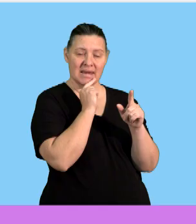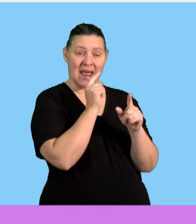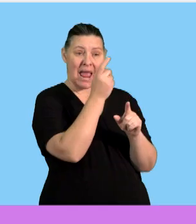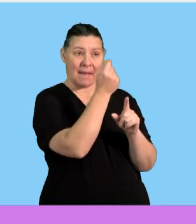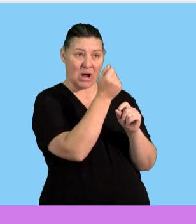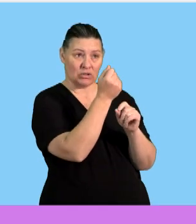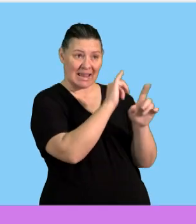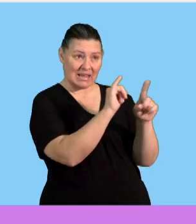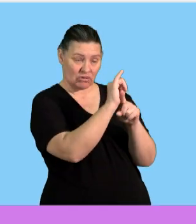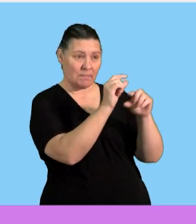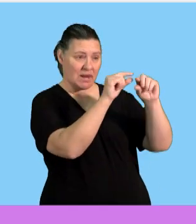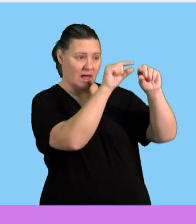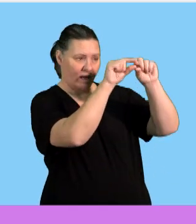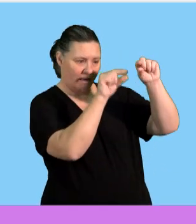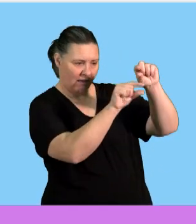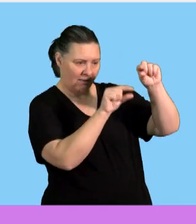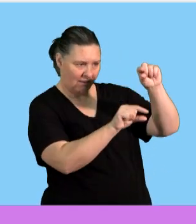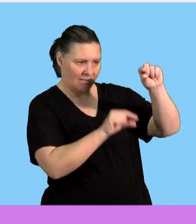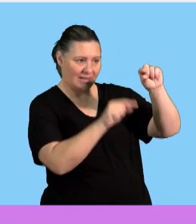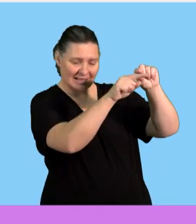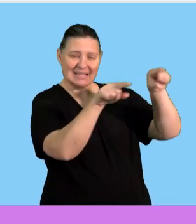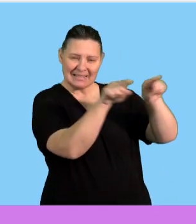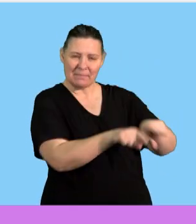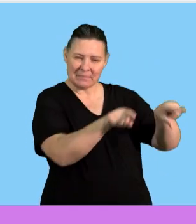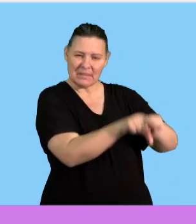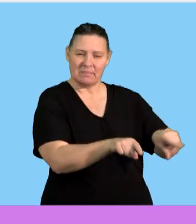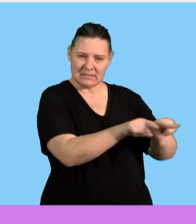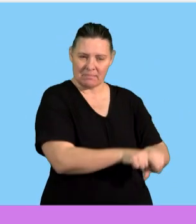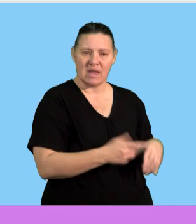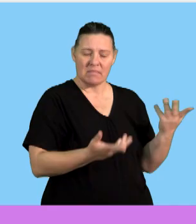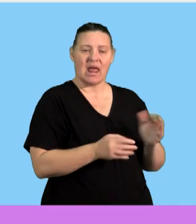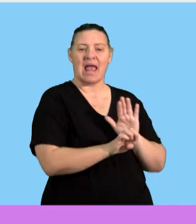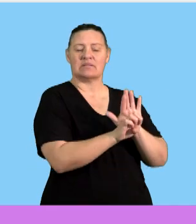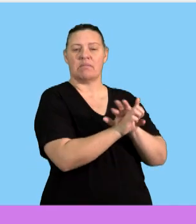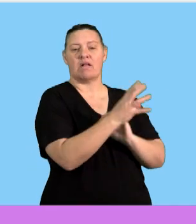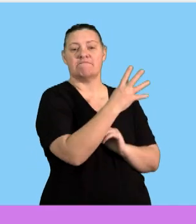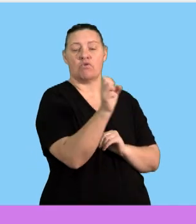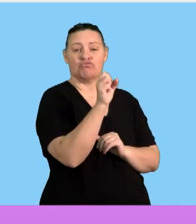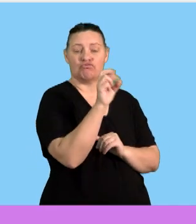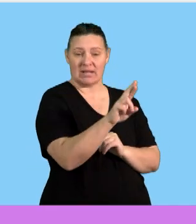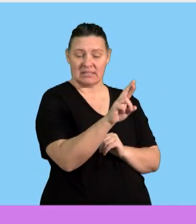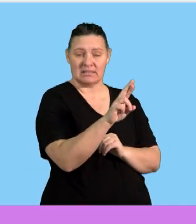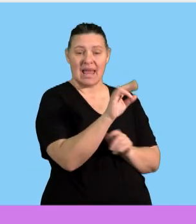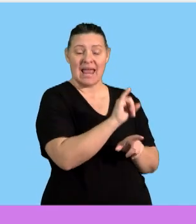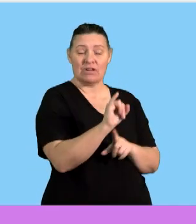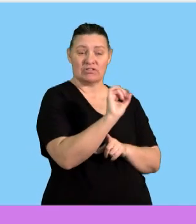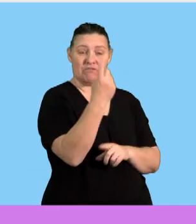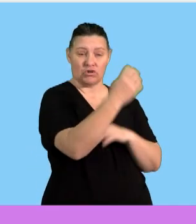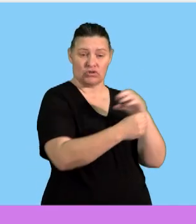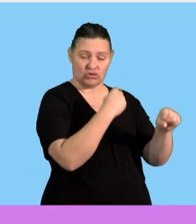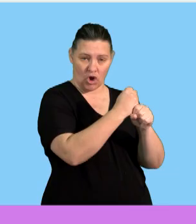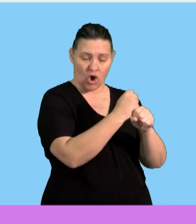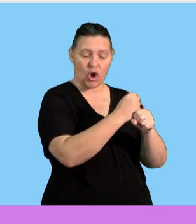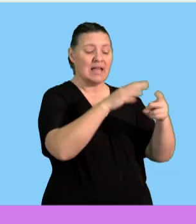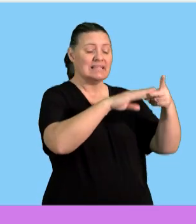the same fee every time. For example, if I earn 400 Rand interest in year 1,